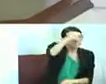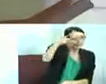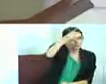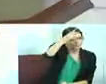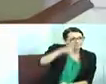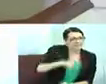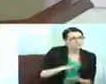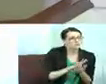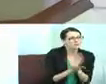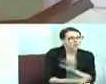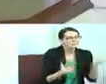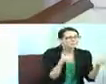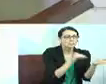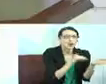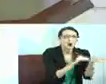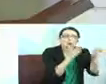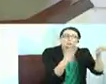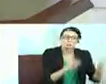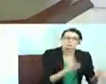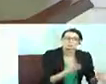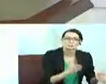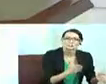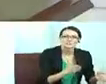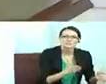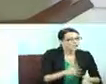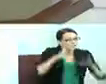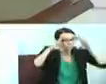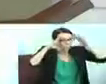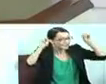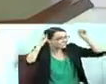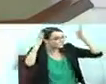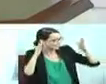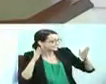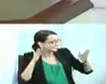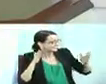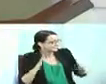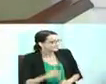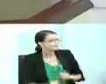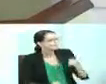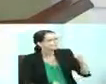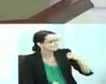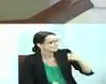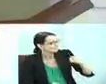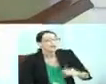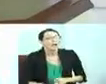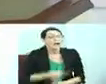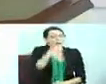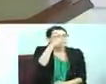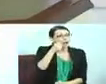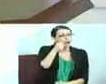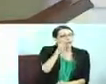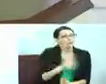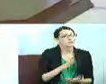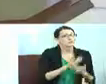to be doctors and presidents, and black women to be,